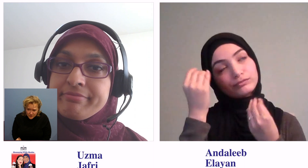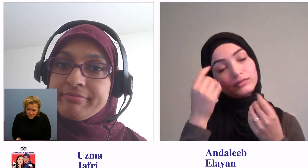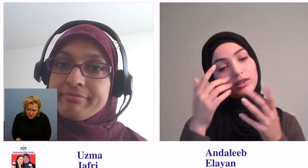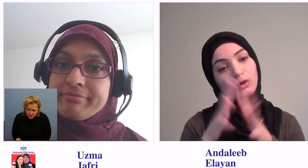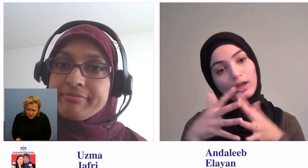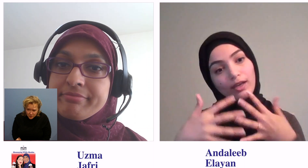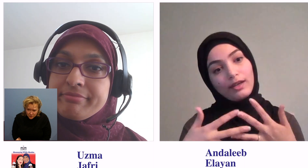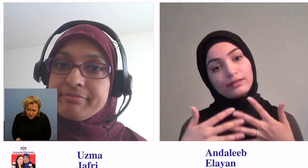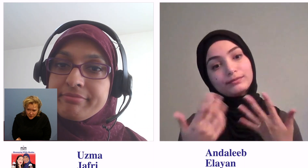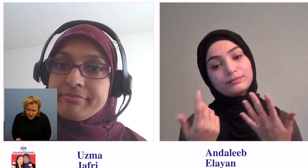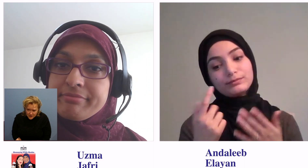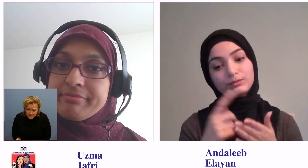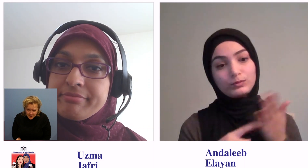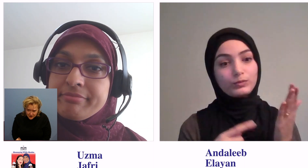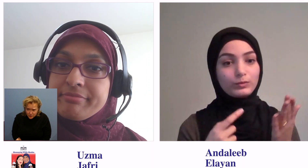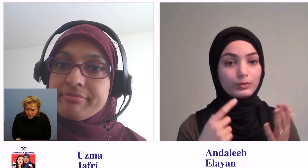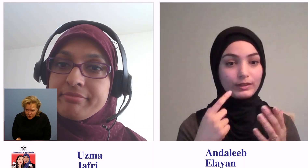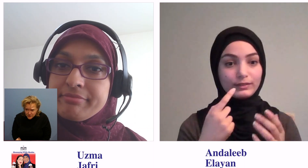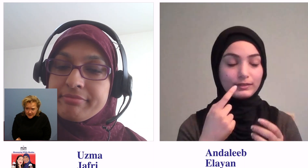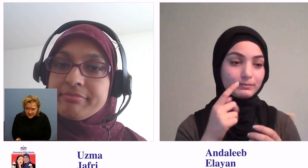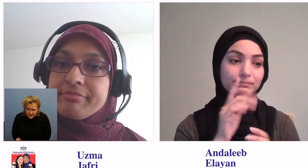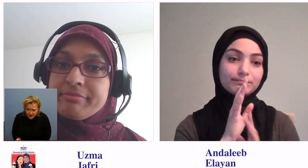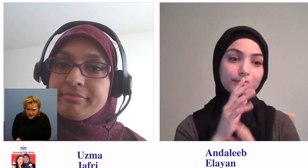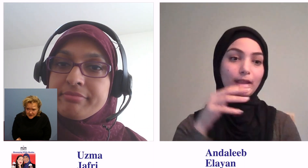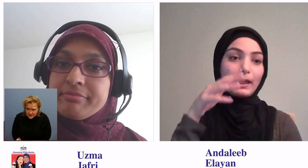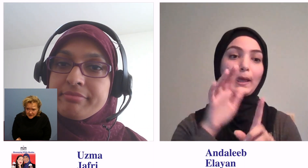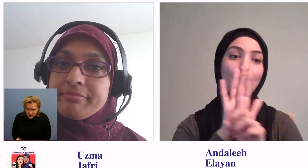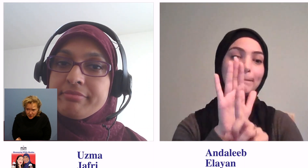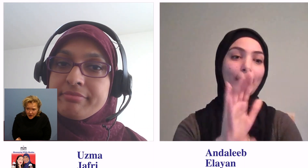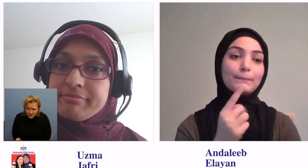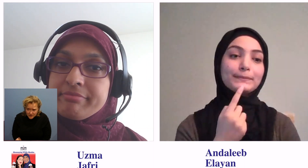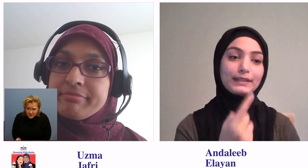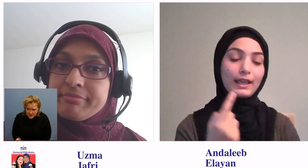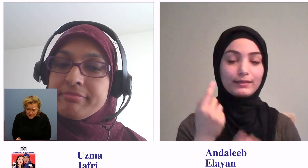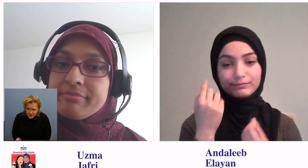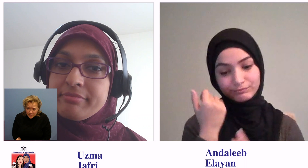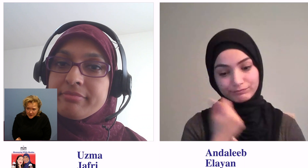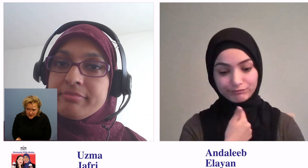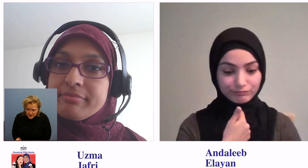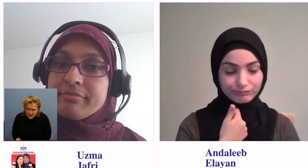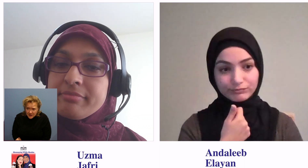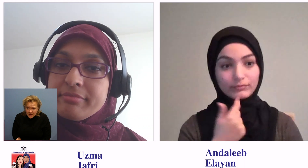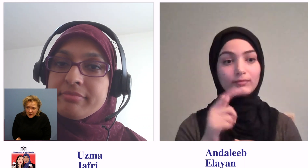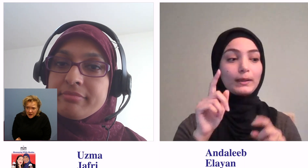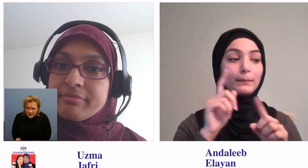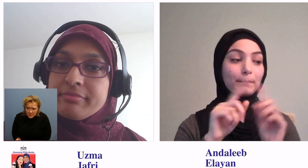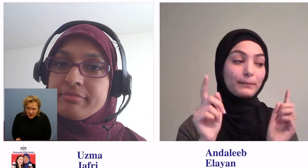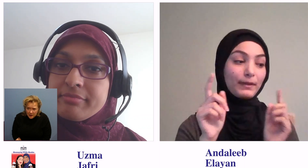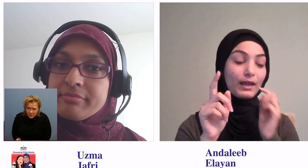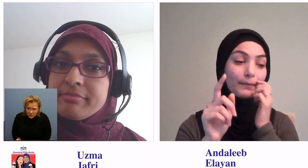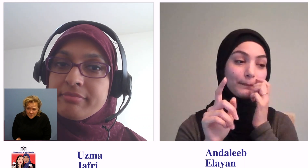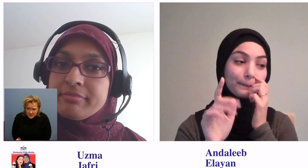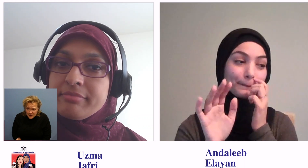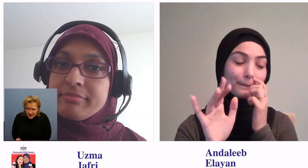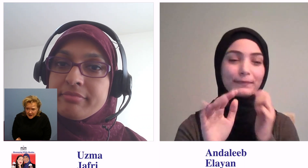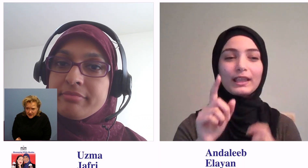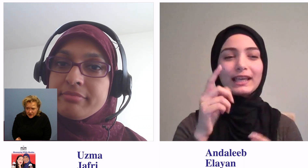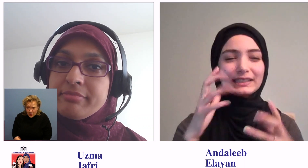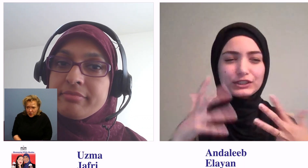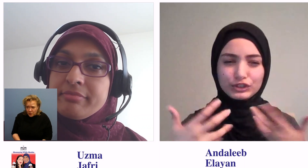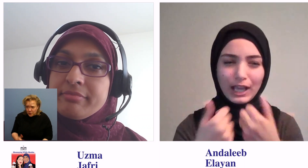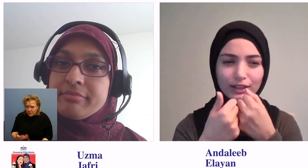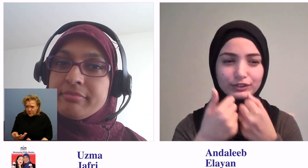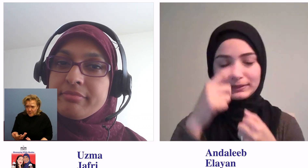their prayers or maybe a little more standing their rote and not, you know, have the same experience. And the mom will say,